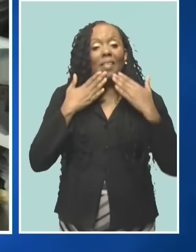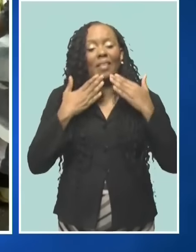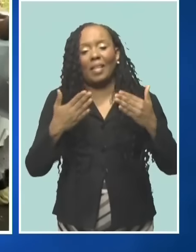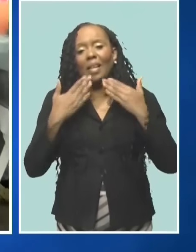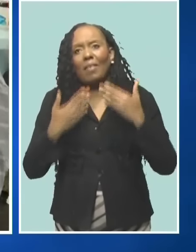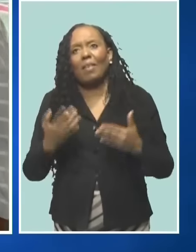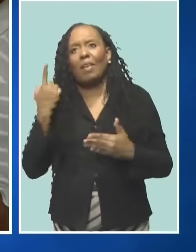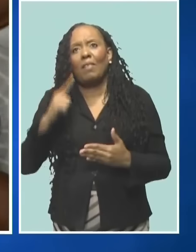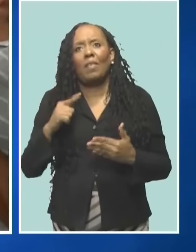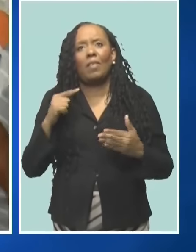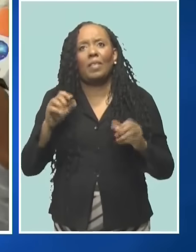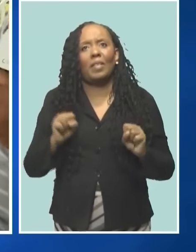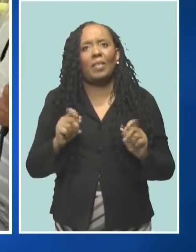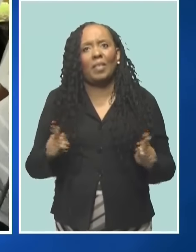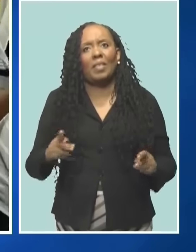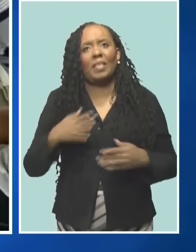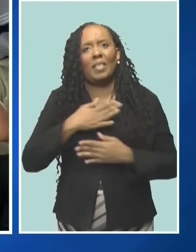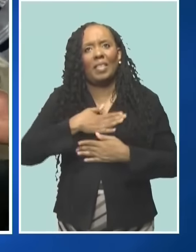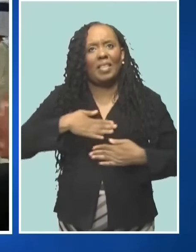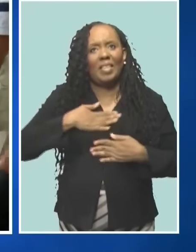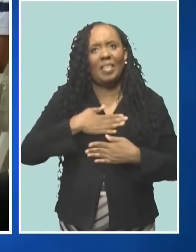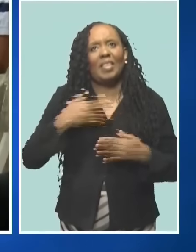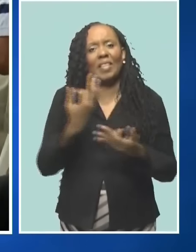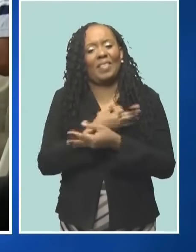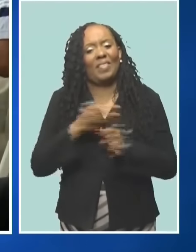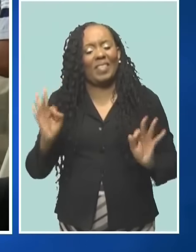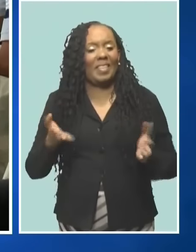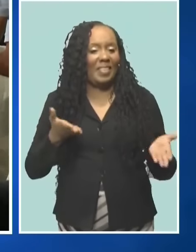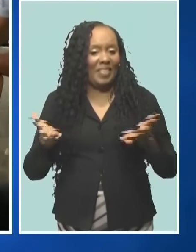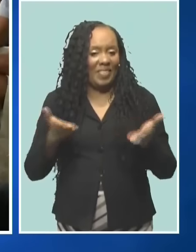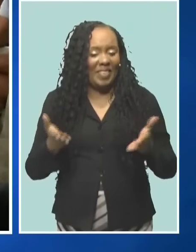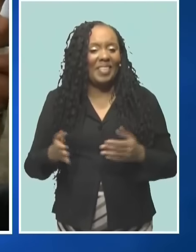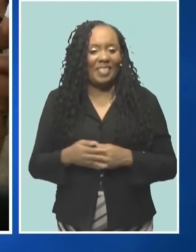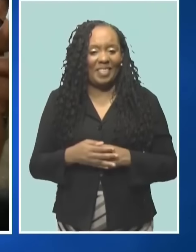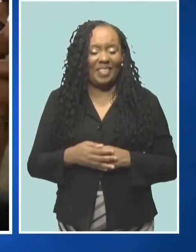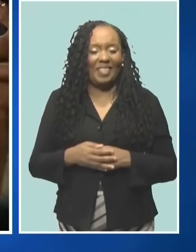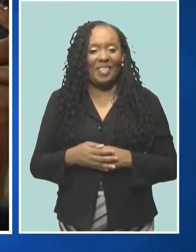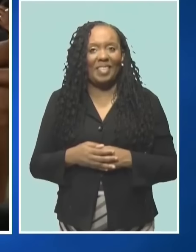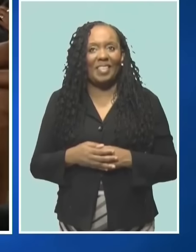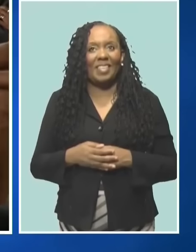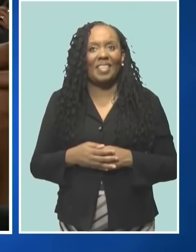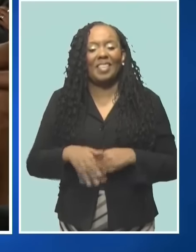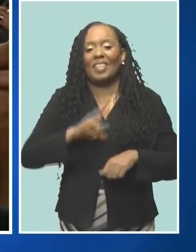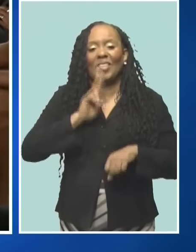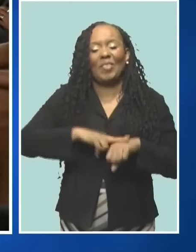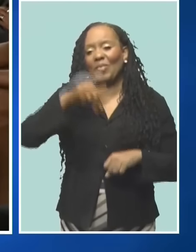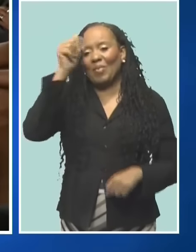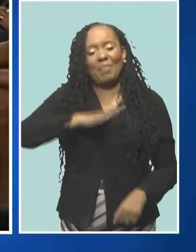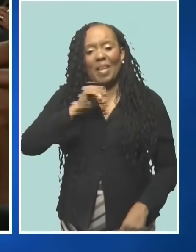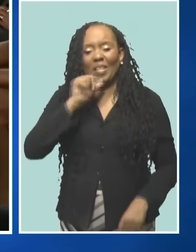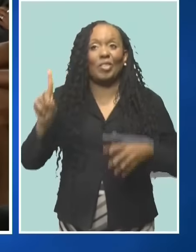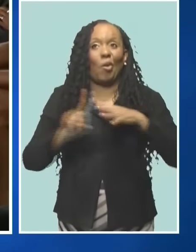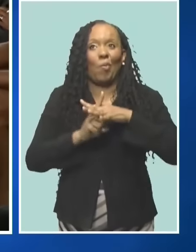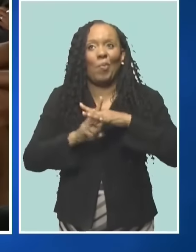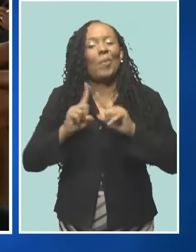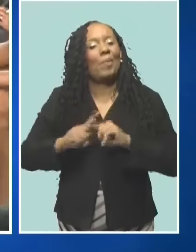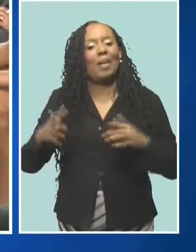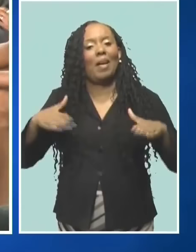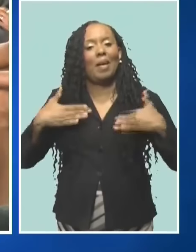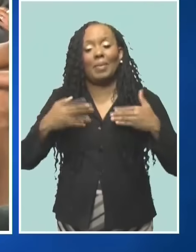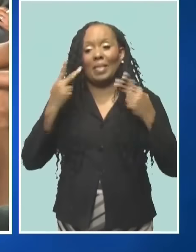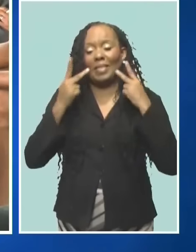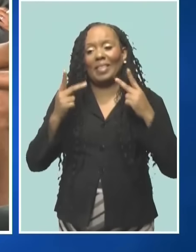to be able to enjoy these free services. Normally, men don't turn up to these things. But I'm glad to see so many